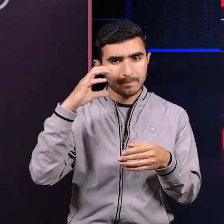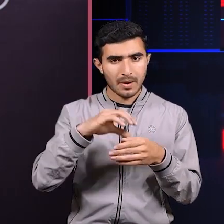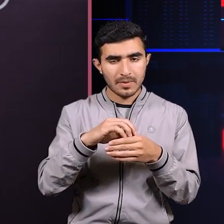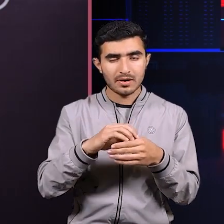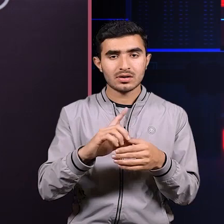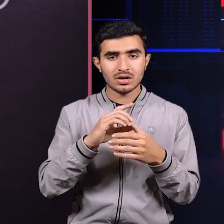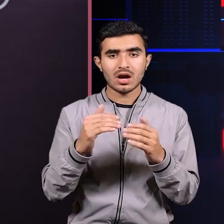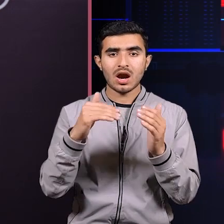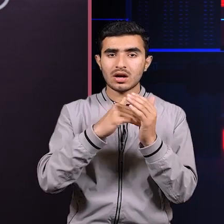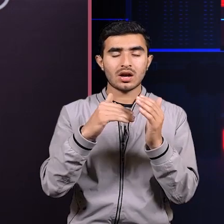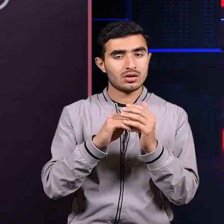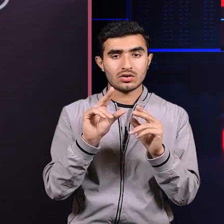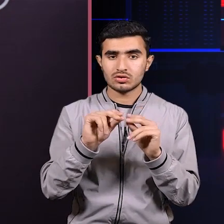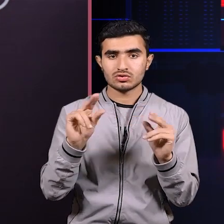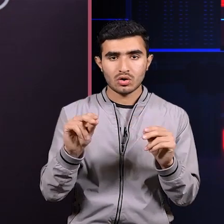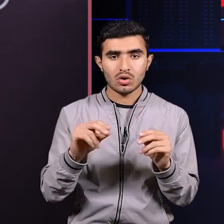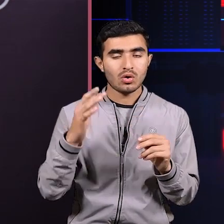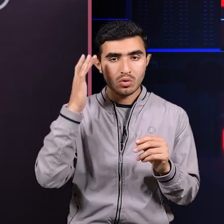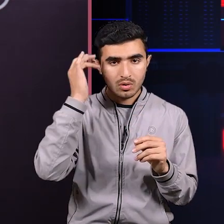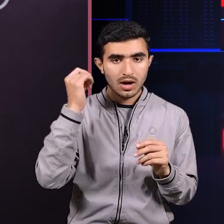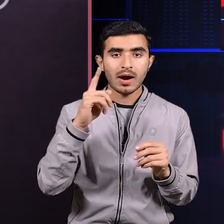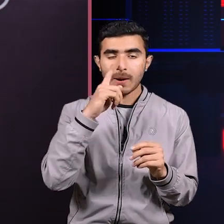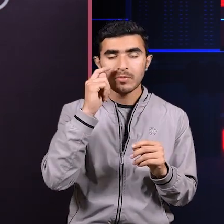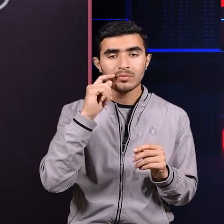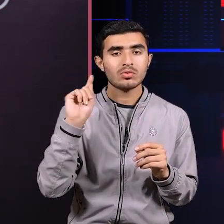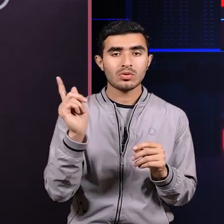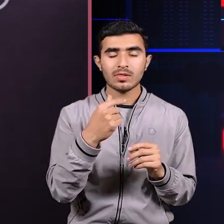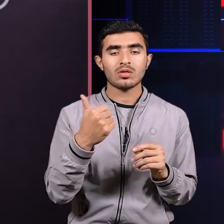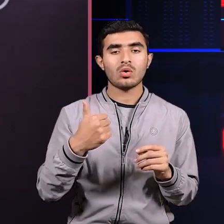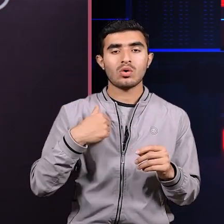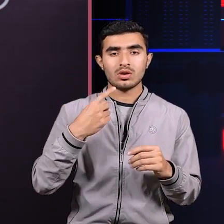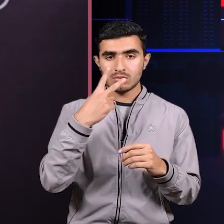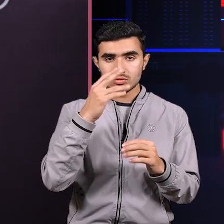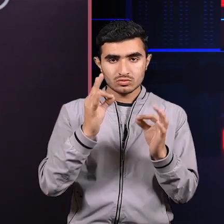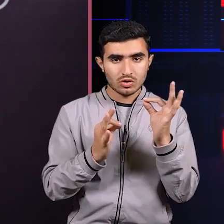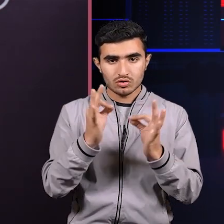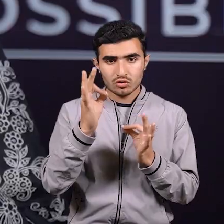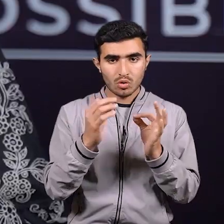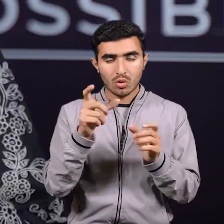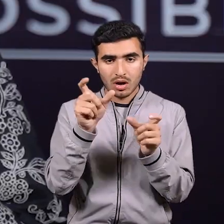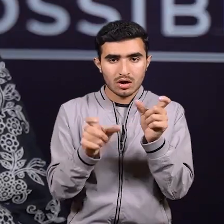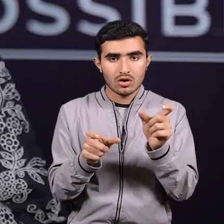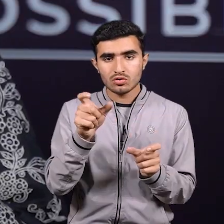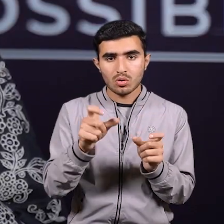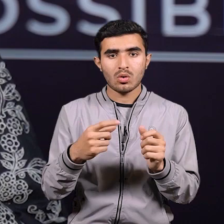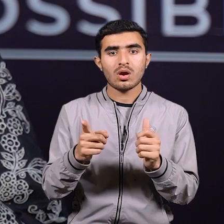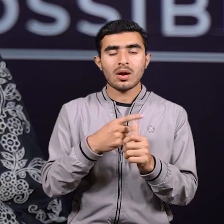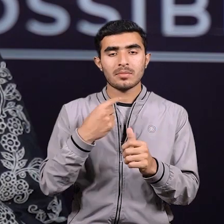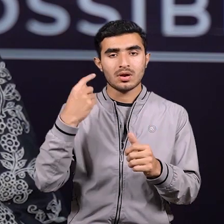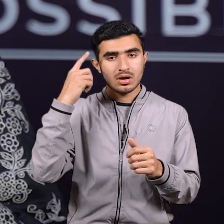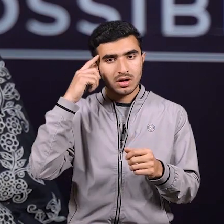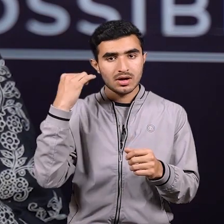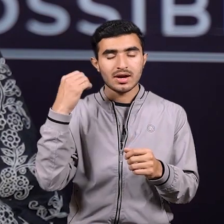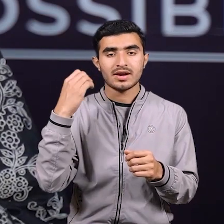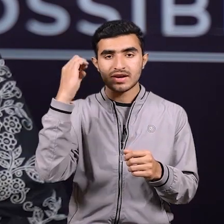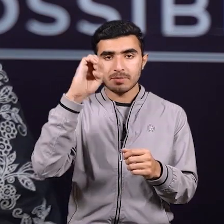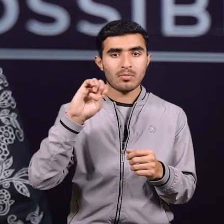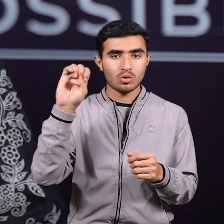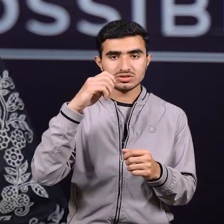down because individuals can control their symptoms and their, you could